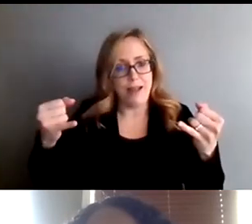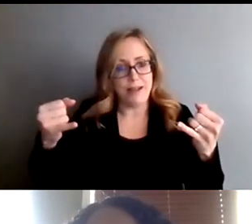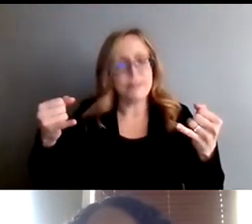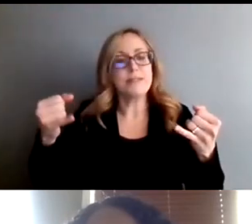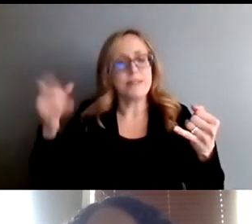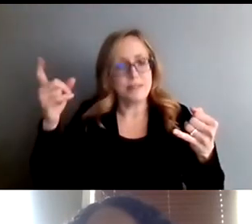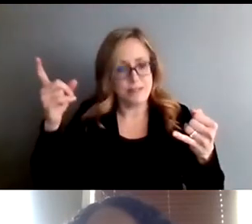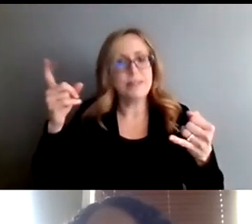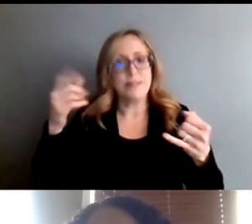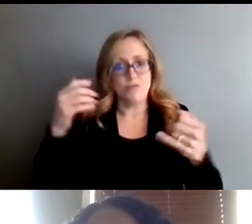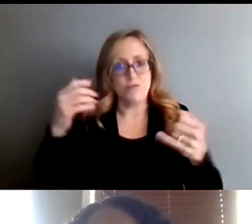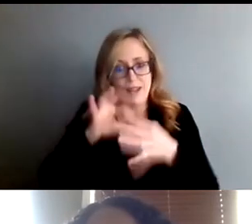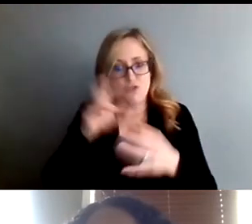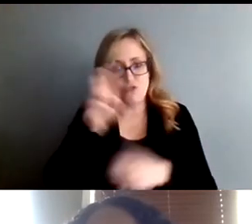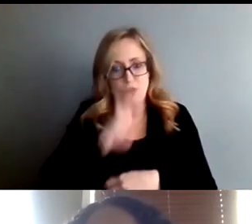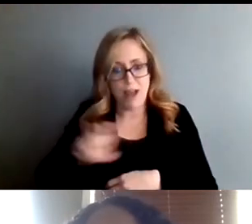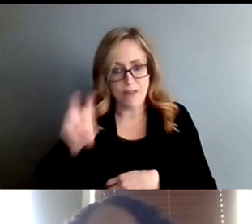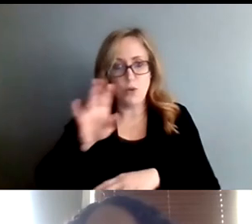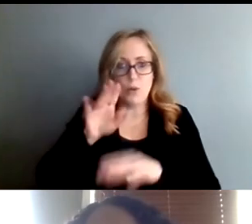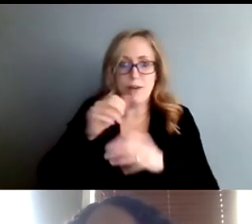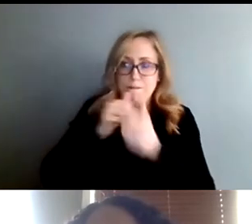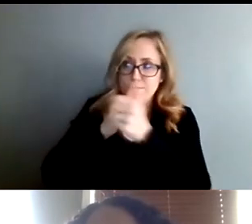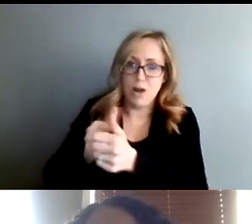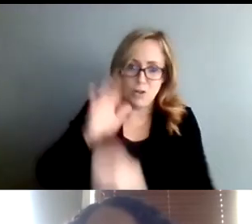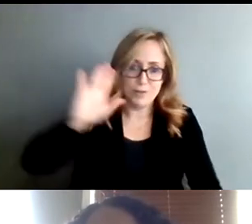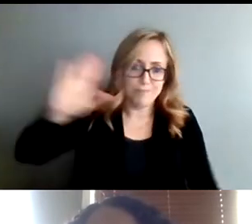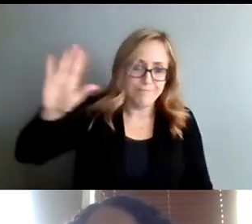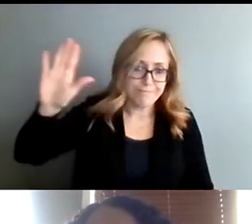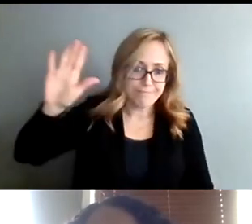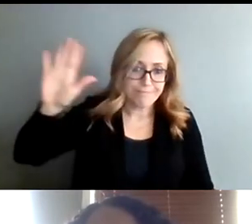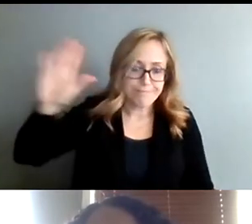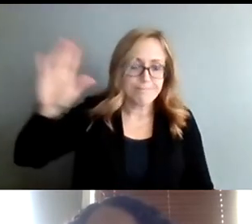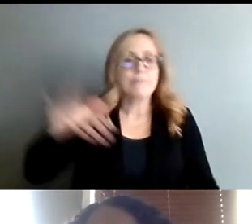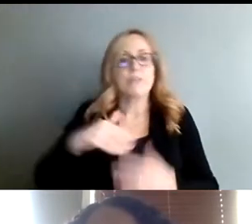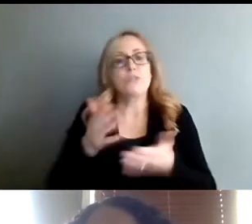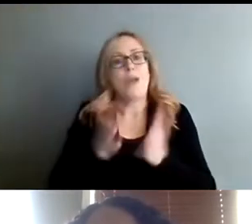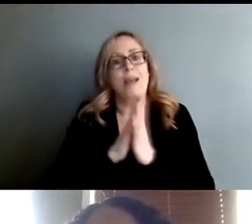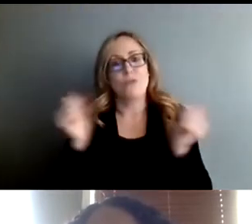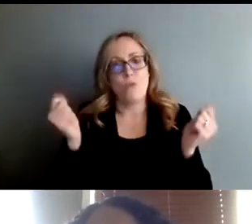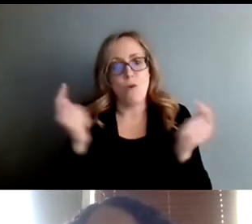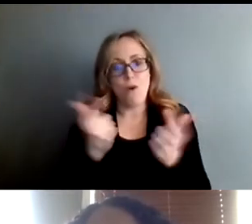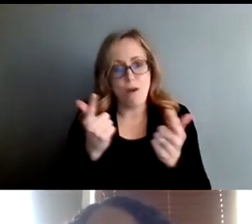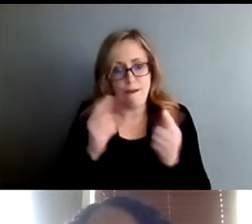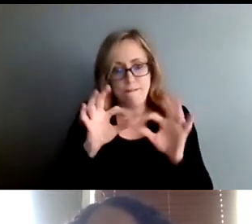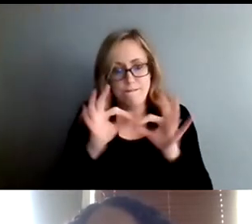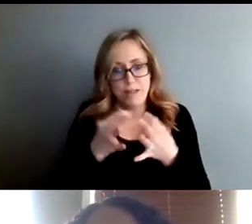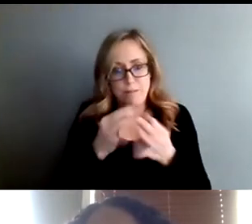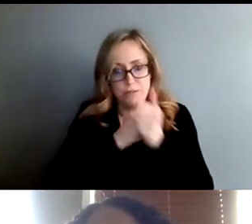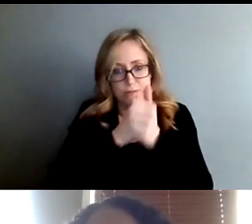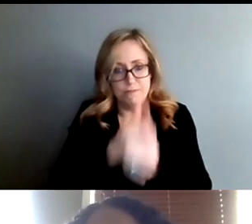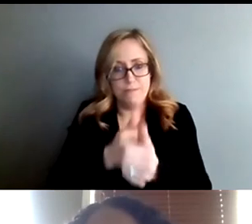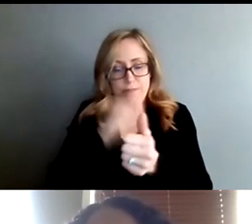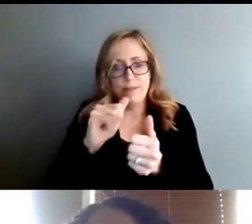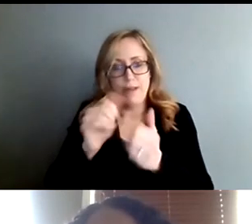on travel. We're going to be abiding by the state's requirements, and we're asking all of our families to as well. We'll